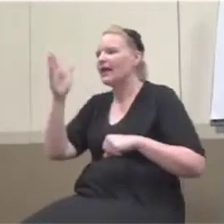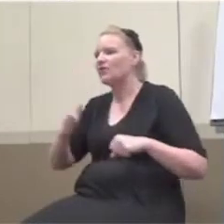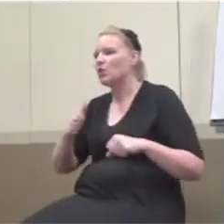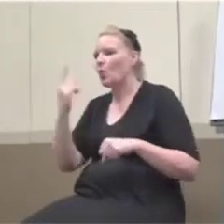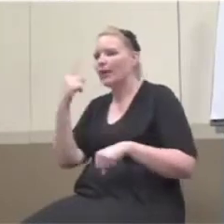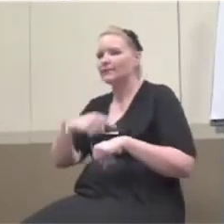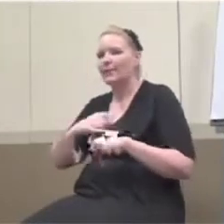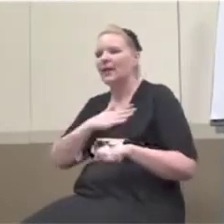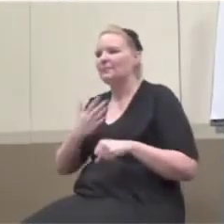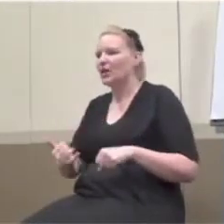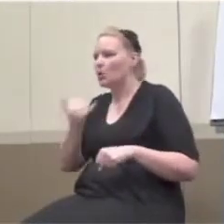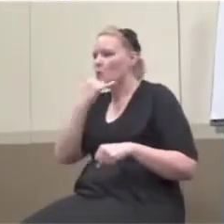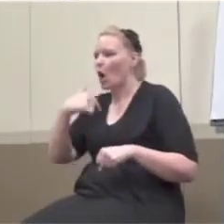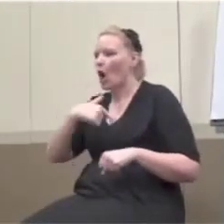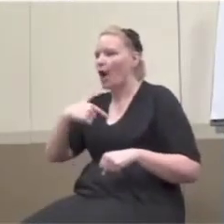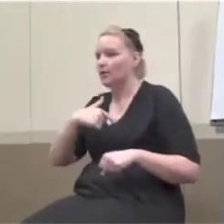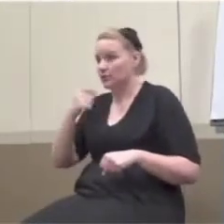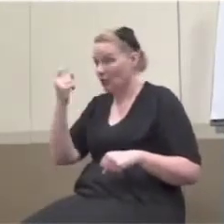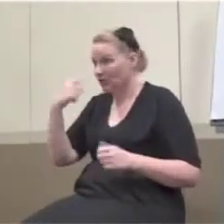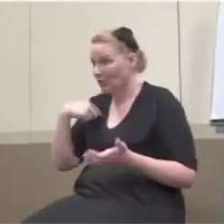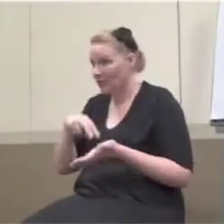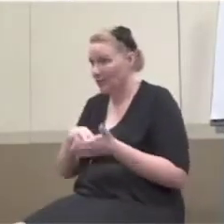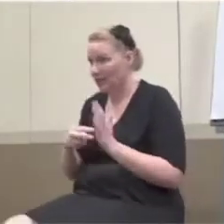were wrong. Did you know that?